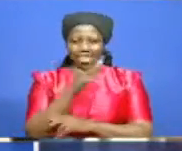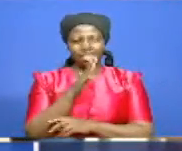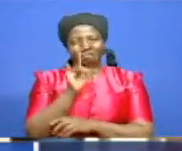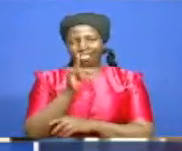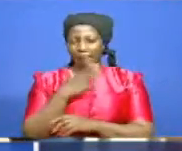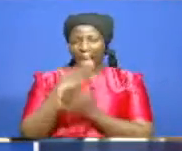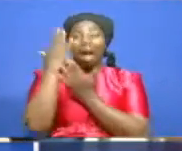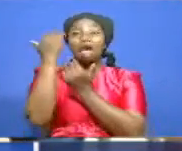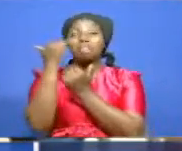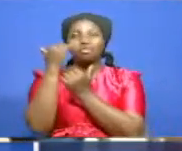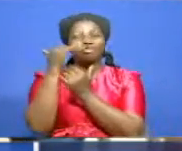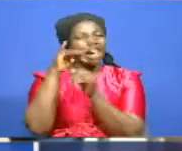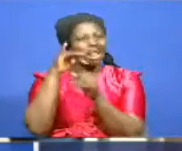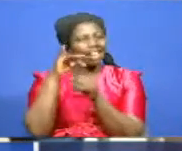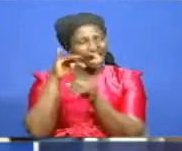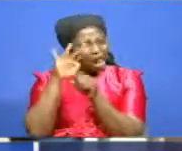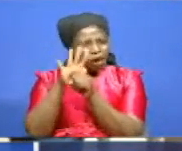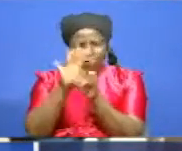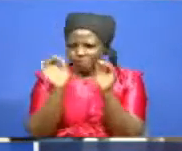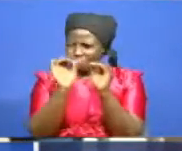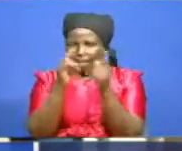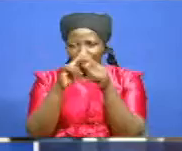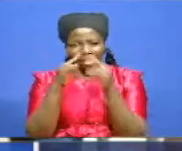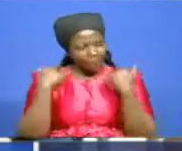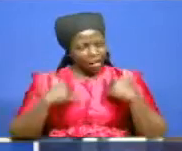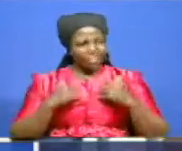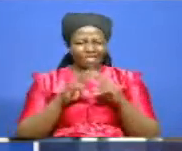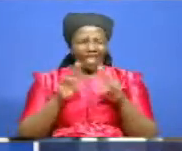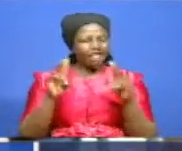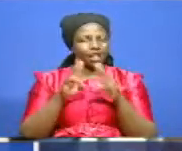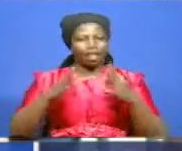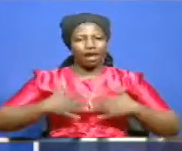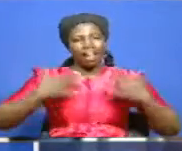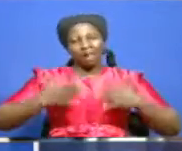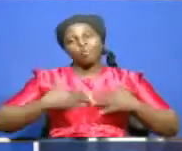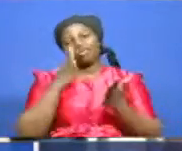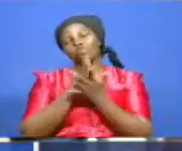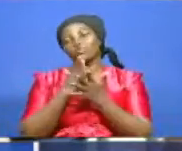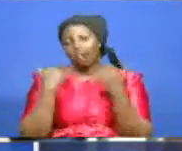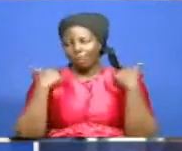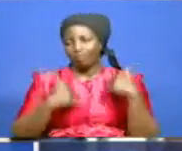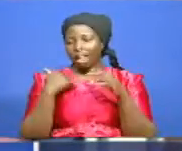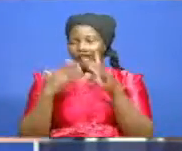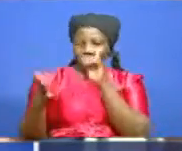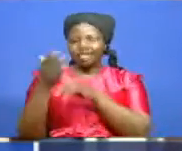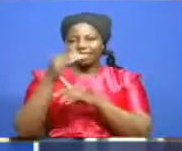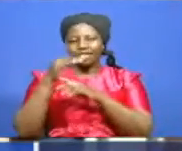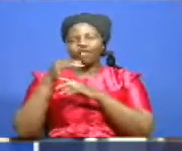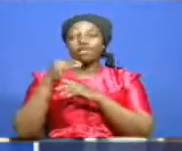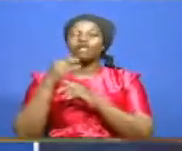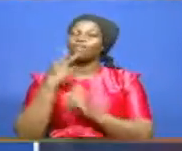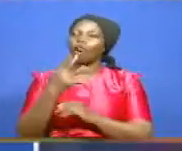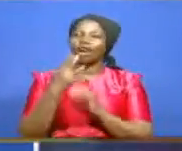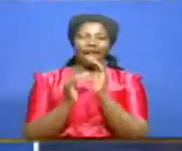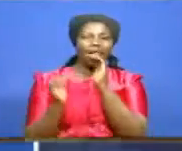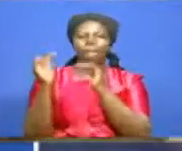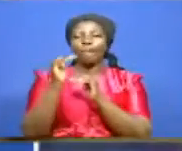not that much, but I'm so happy. At least I've managed to score 400 and above